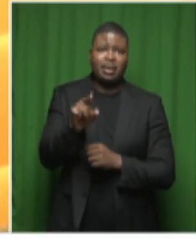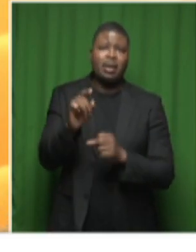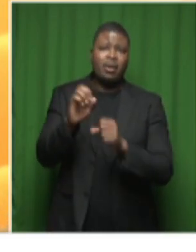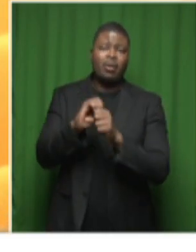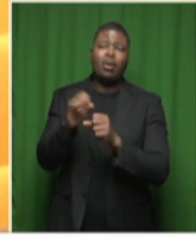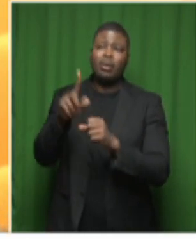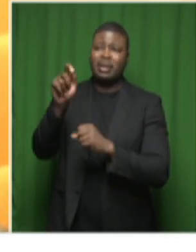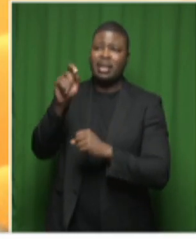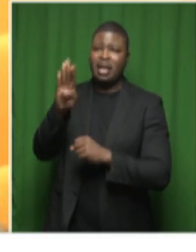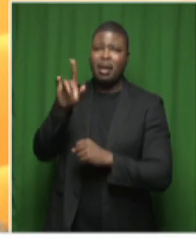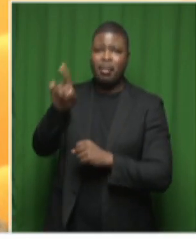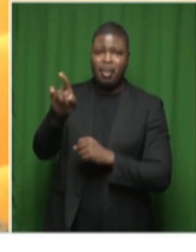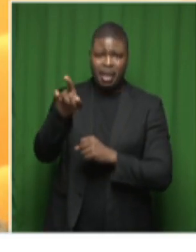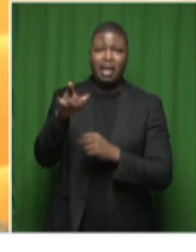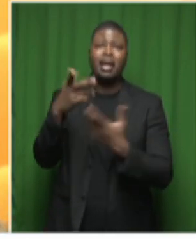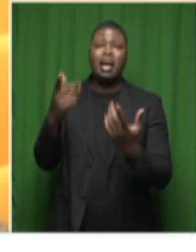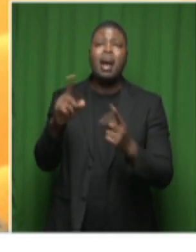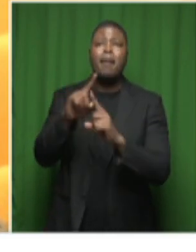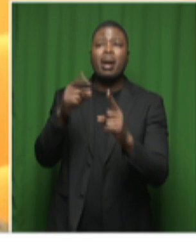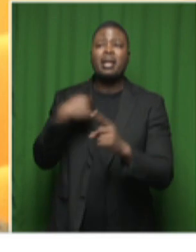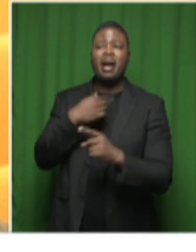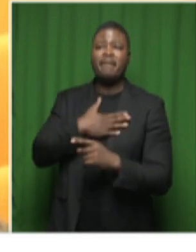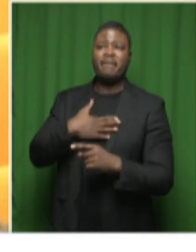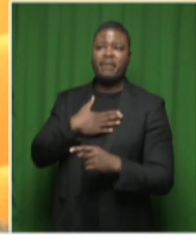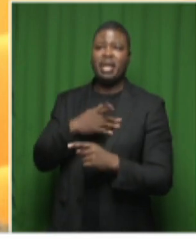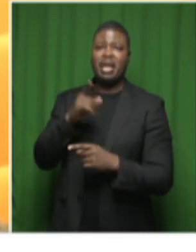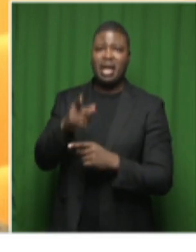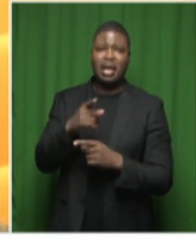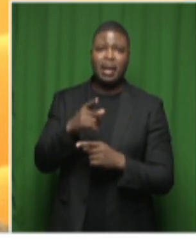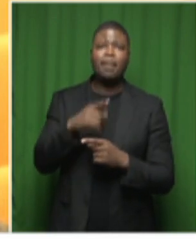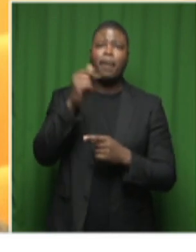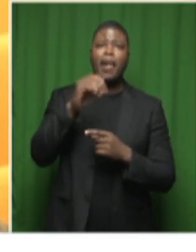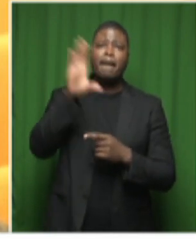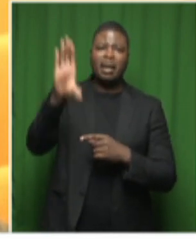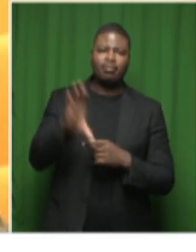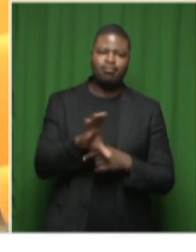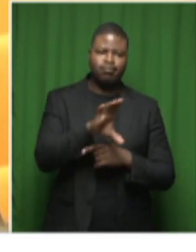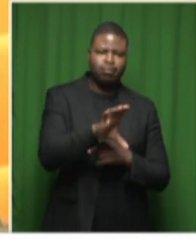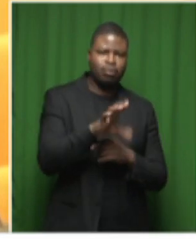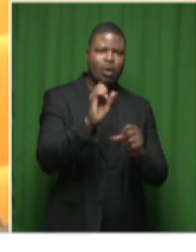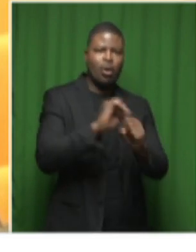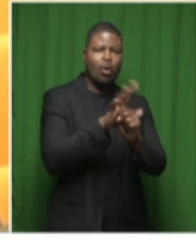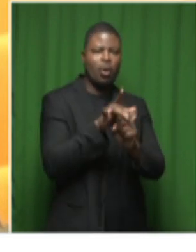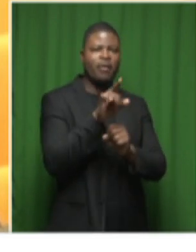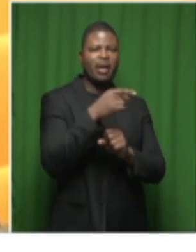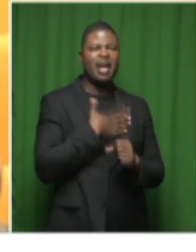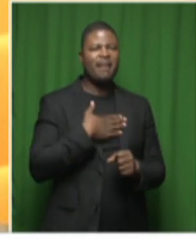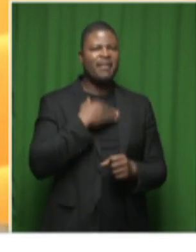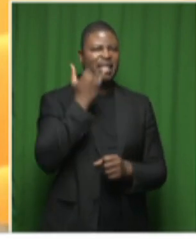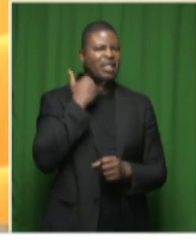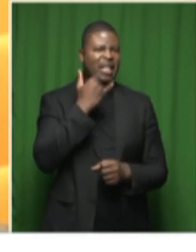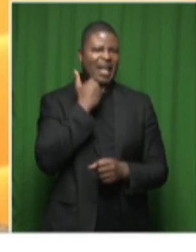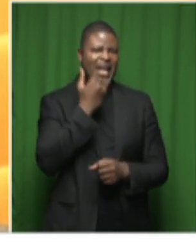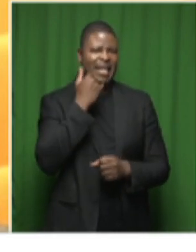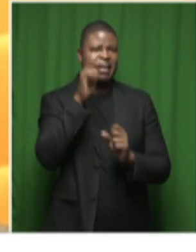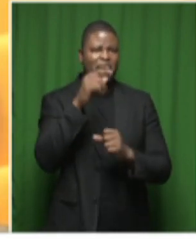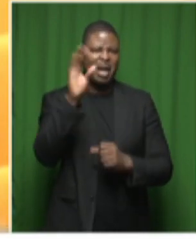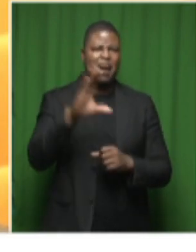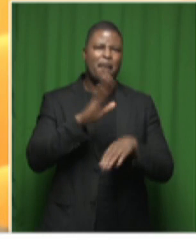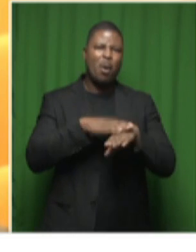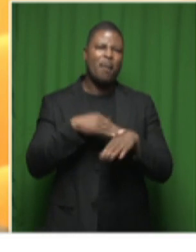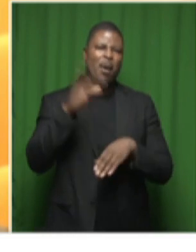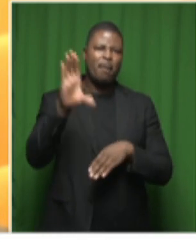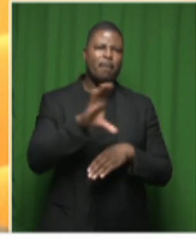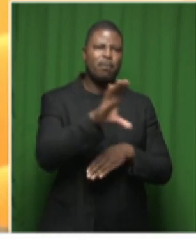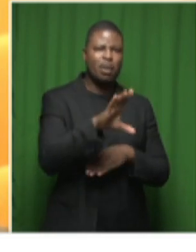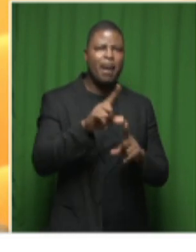I'm incredibly jealous of the amount of money that went to COVID vaccines. Okay, at the